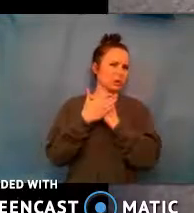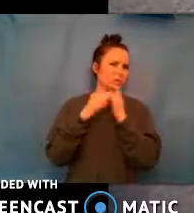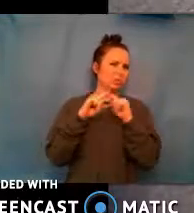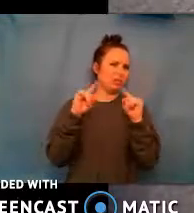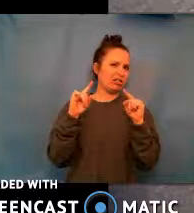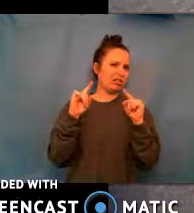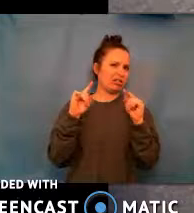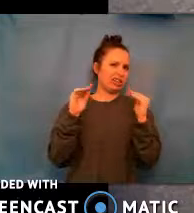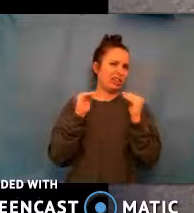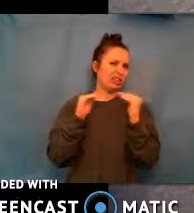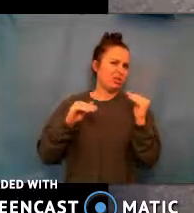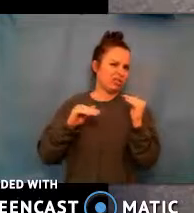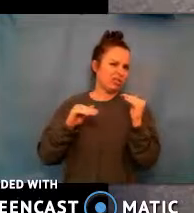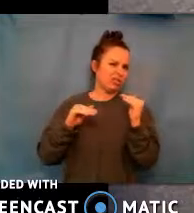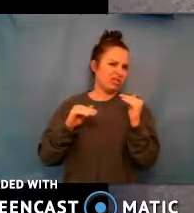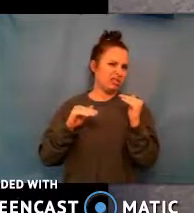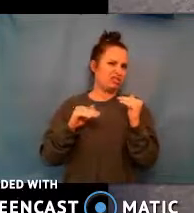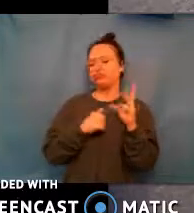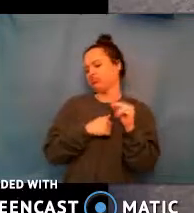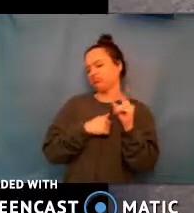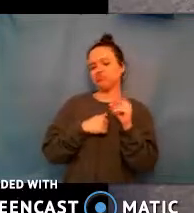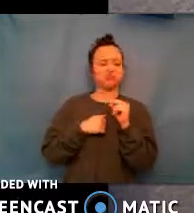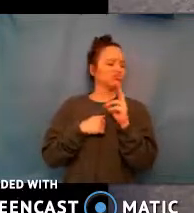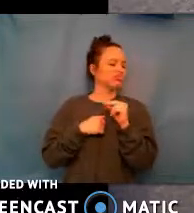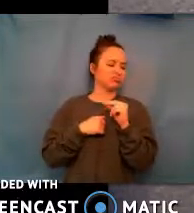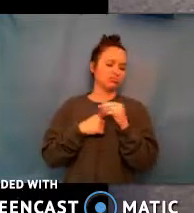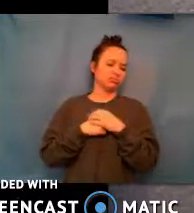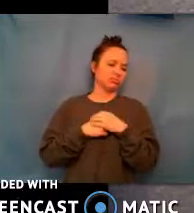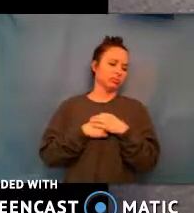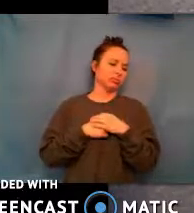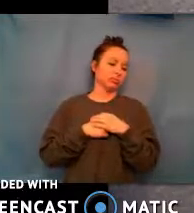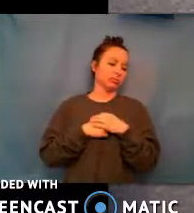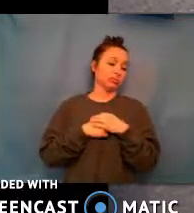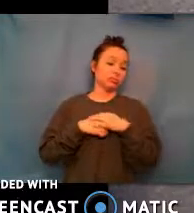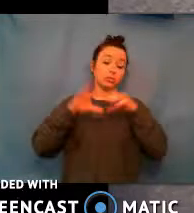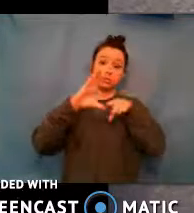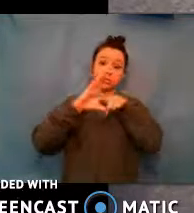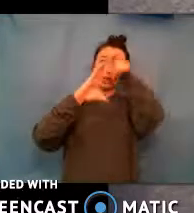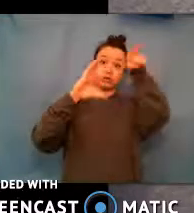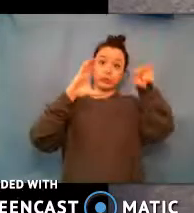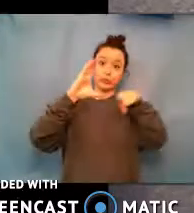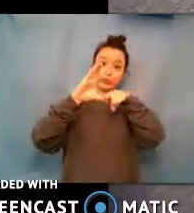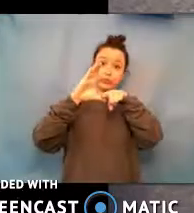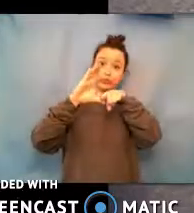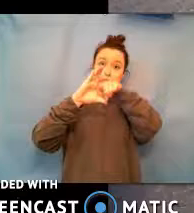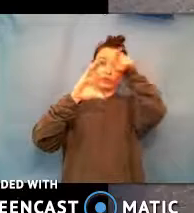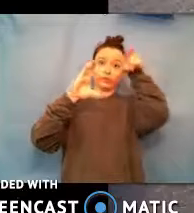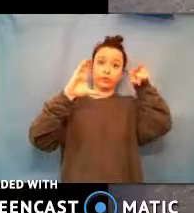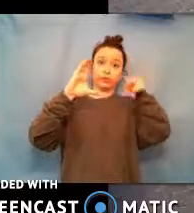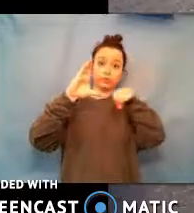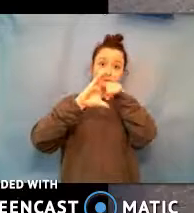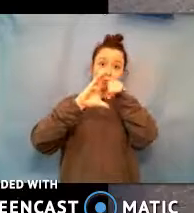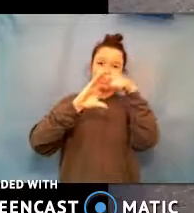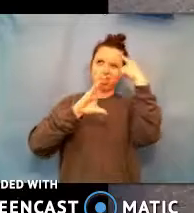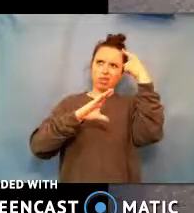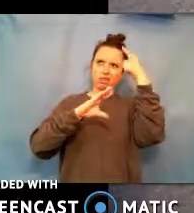But is he equal halves? No, he's not. All right, if this was our